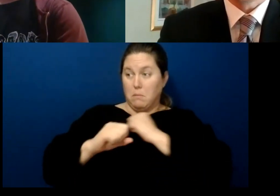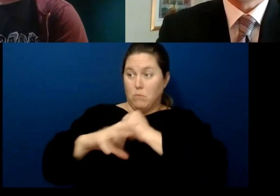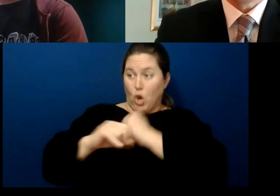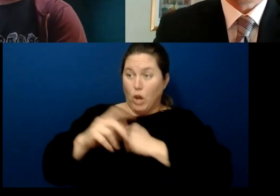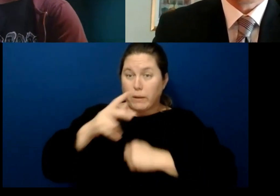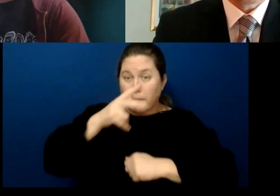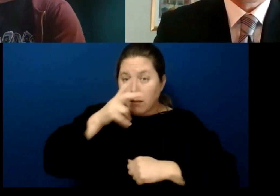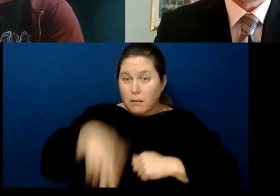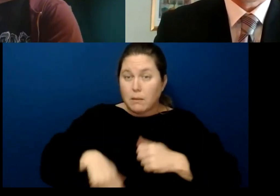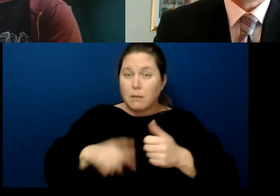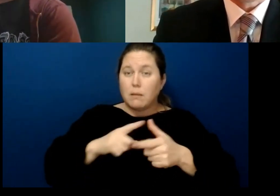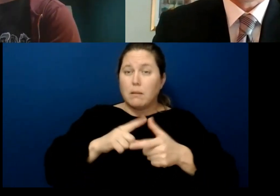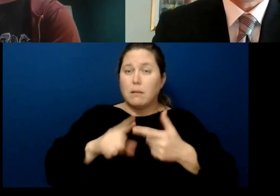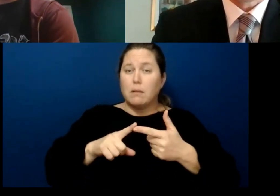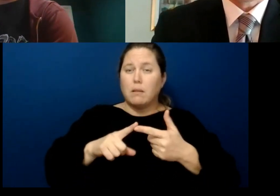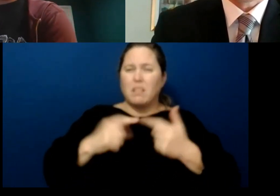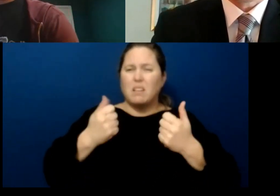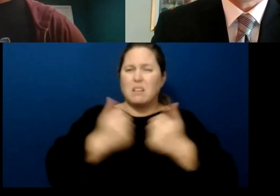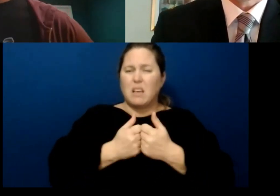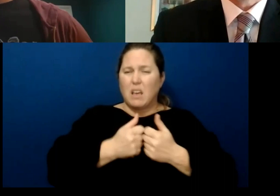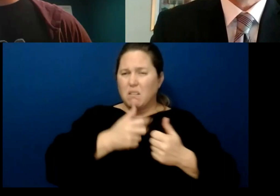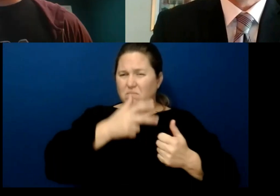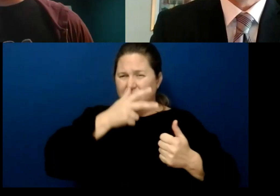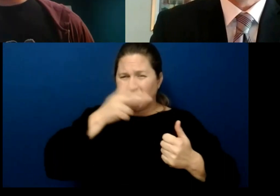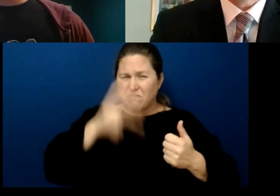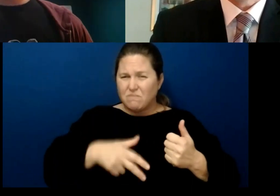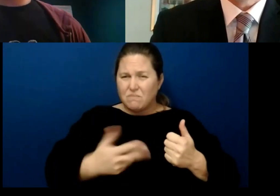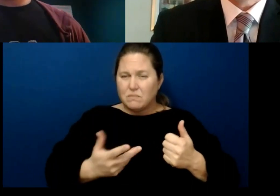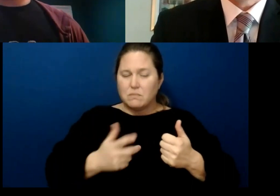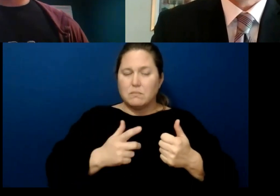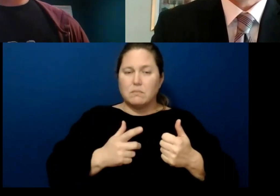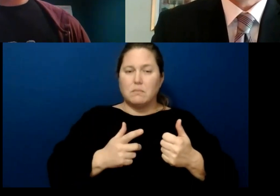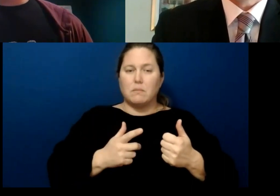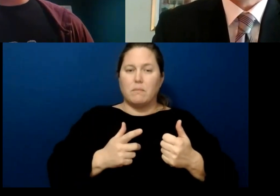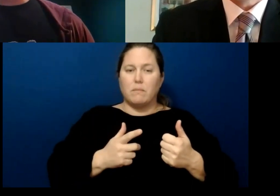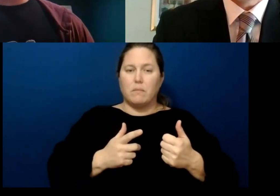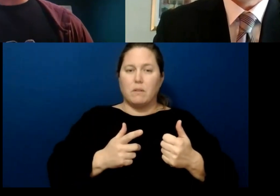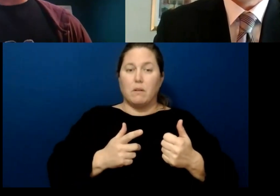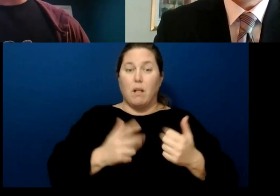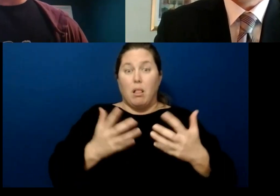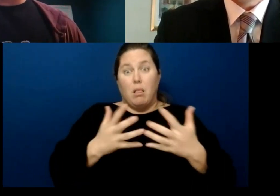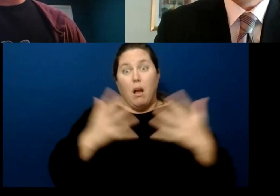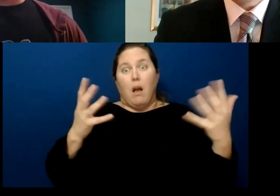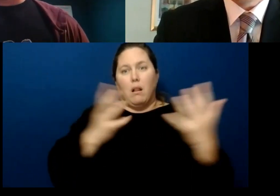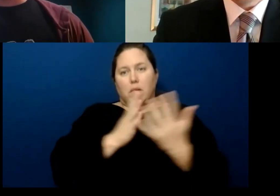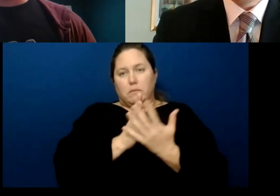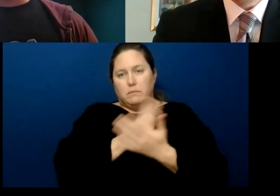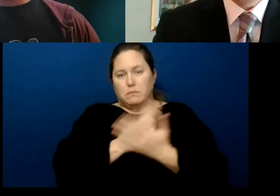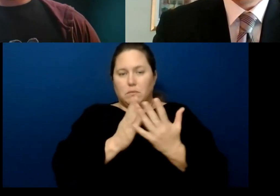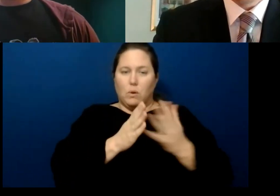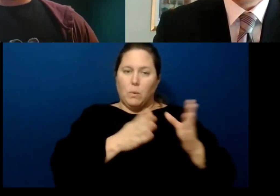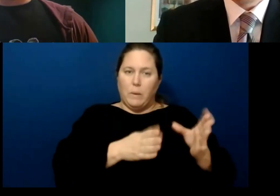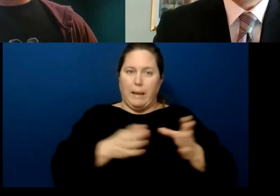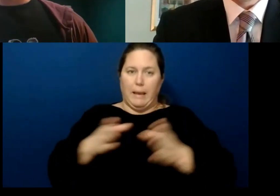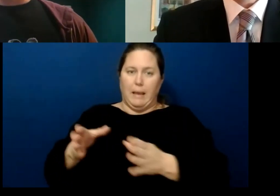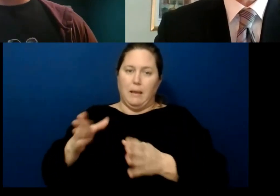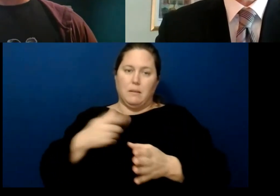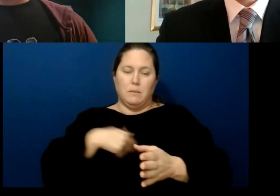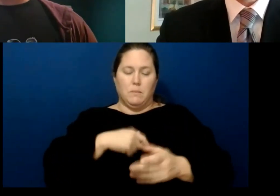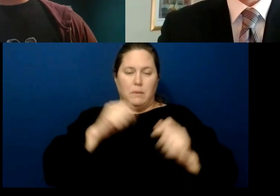game wasn't as good as we would have hoped it to be? There's a lot of ways to answer that question.